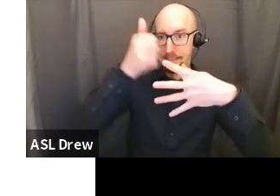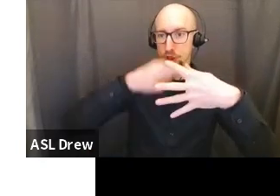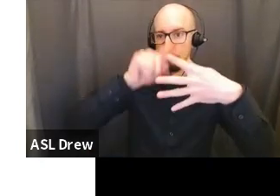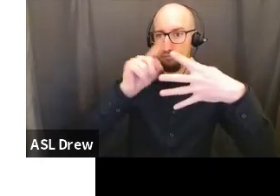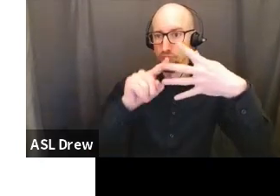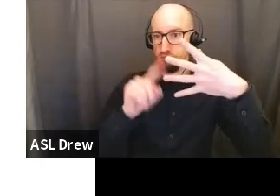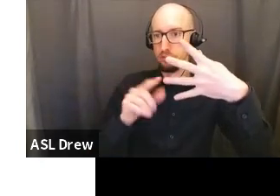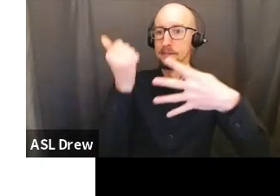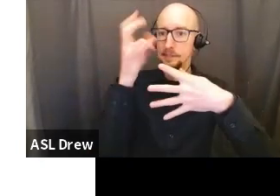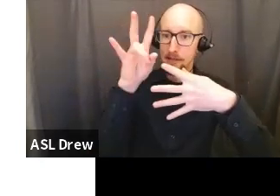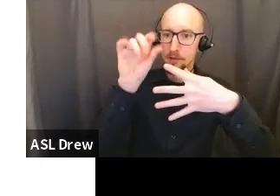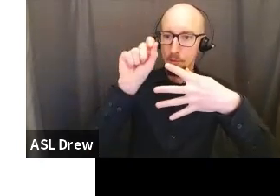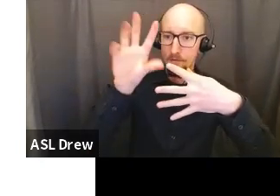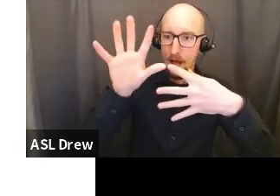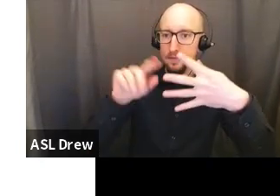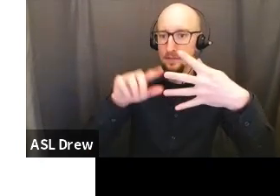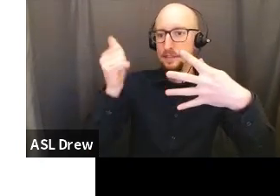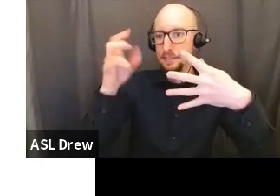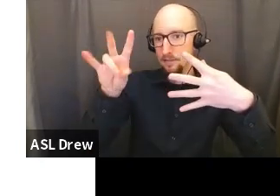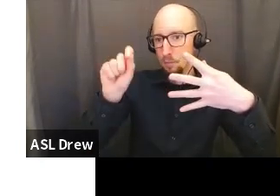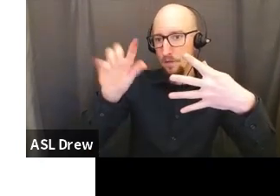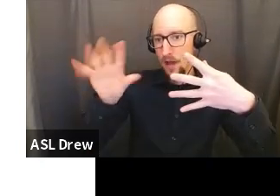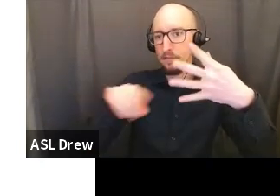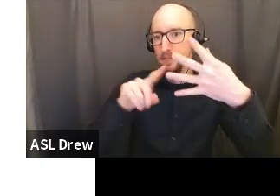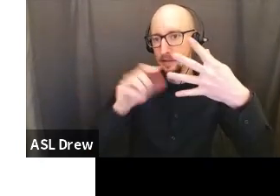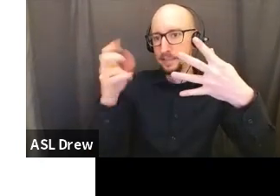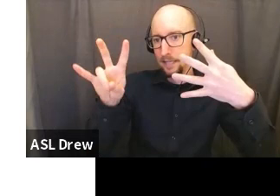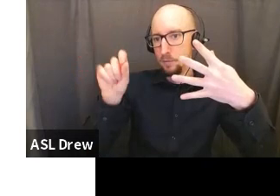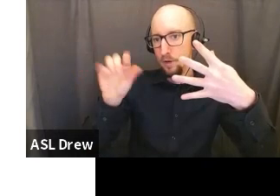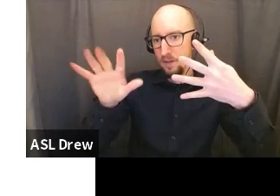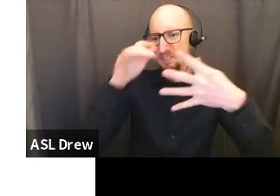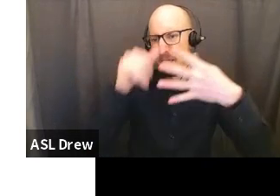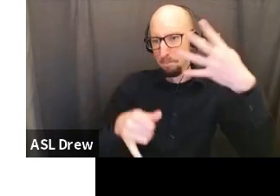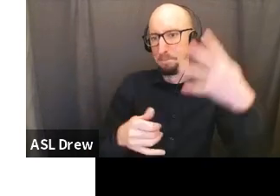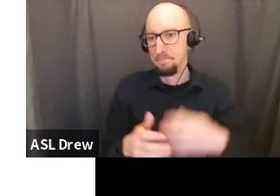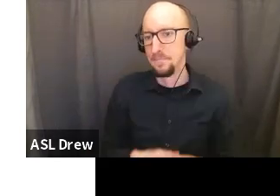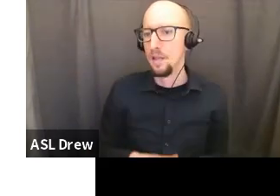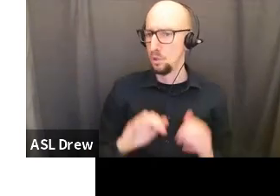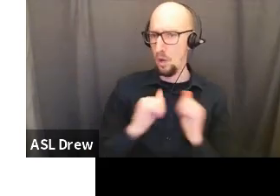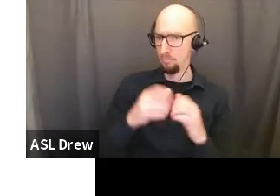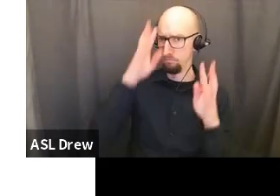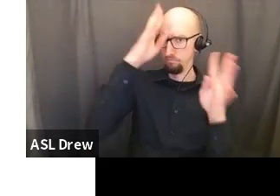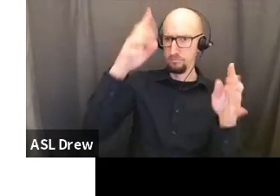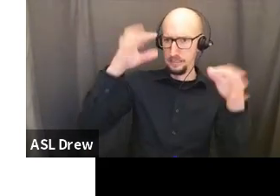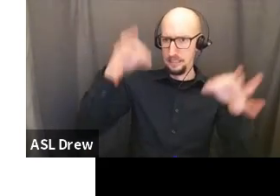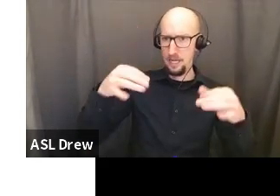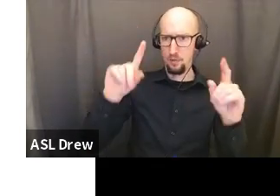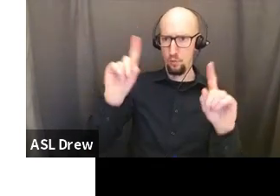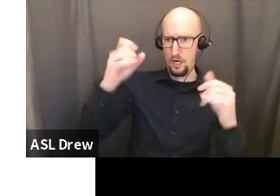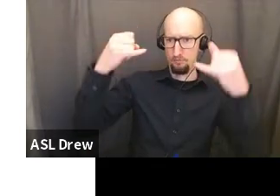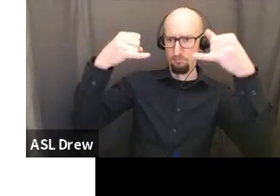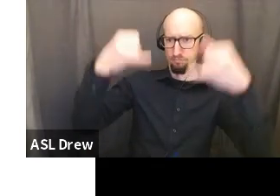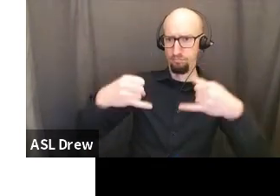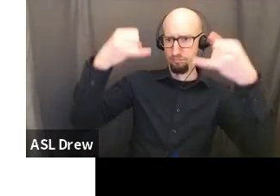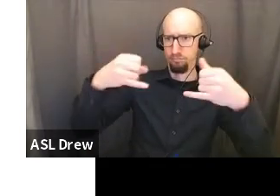tiers. Now, how did we create the tiers? Well, going back to